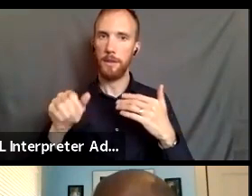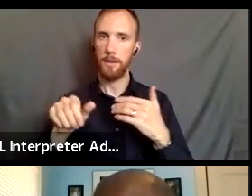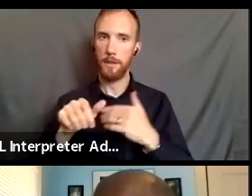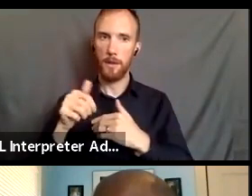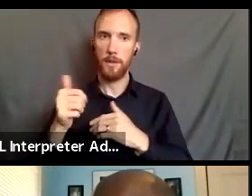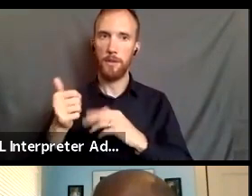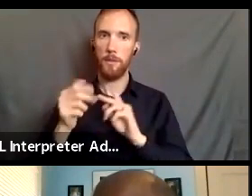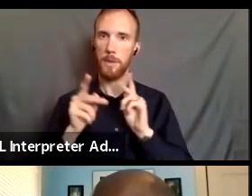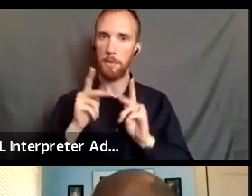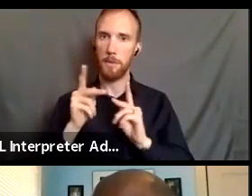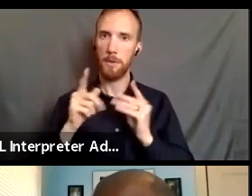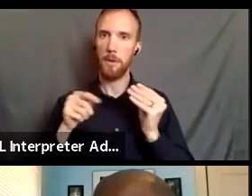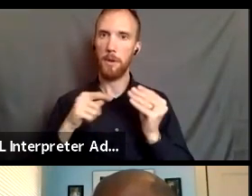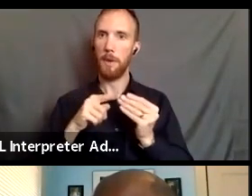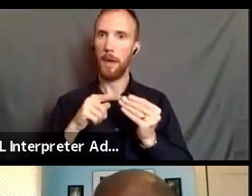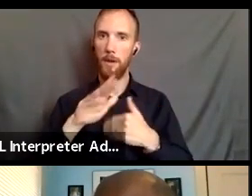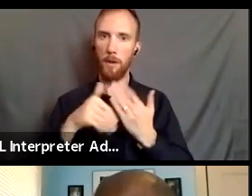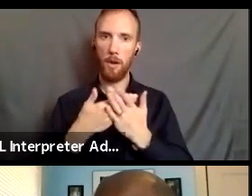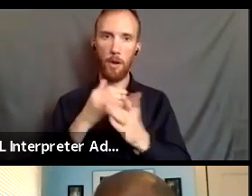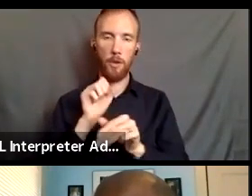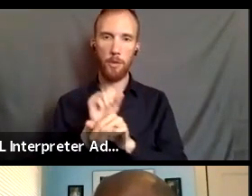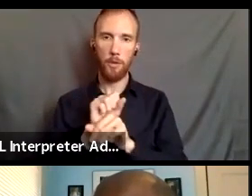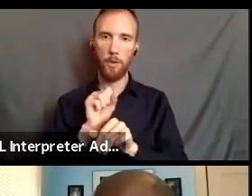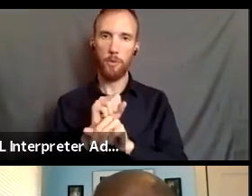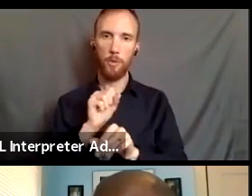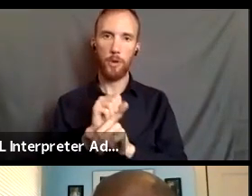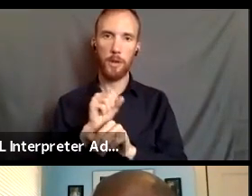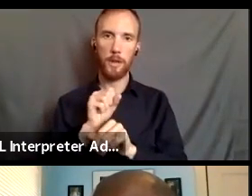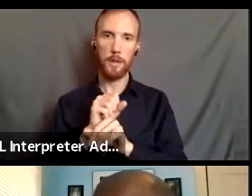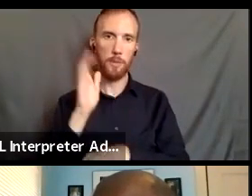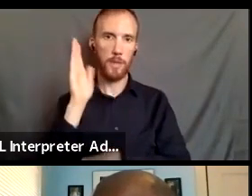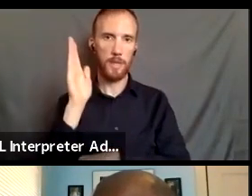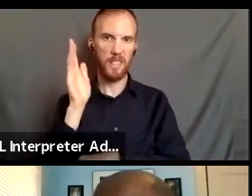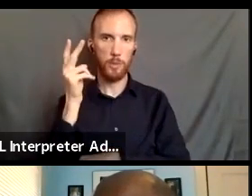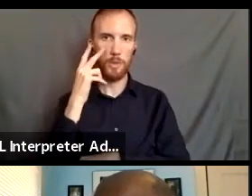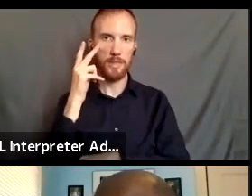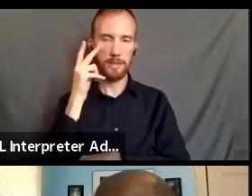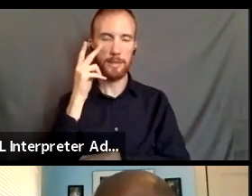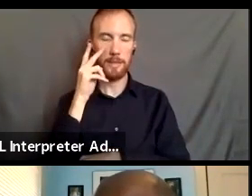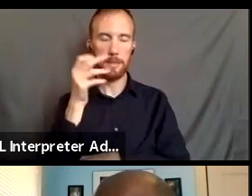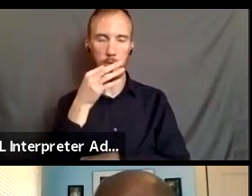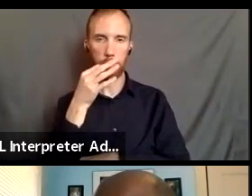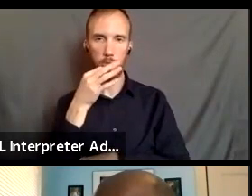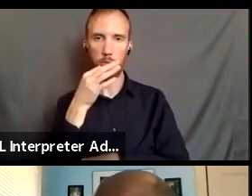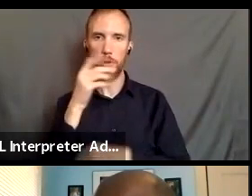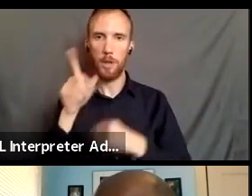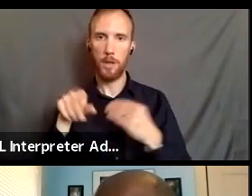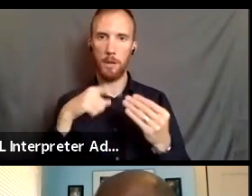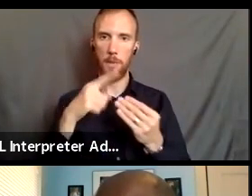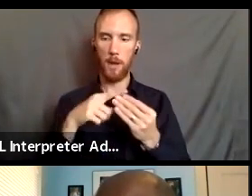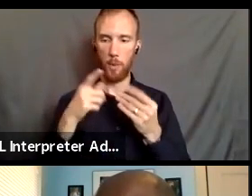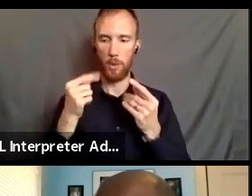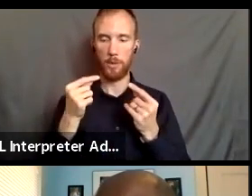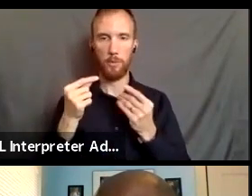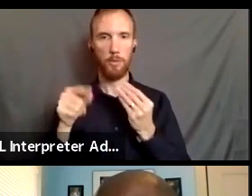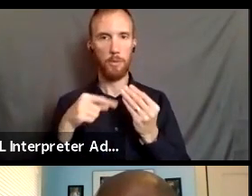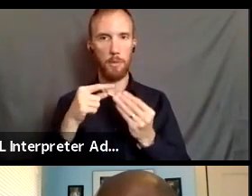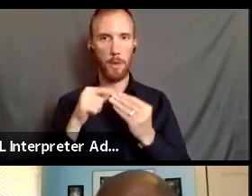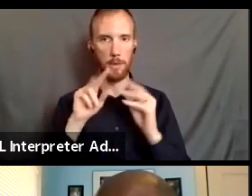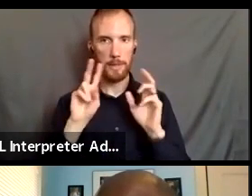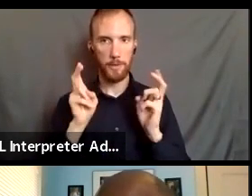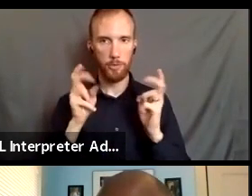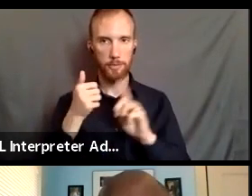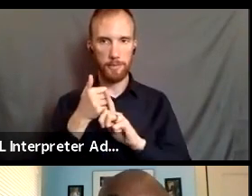get to know in a few minutes about moving forward on this issue and you know i